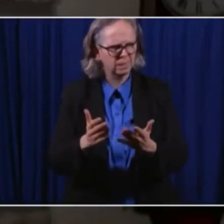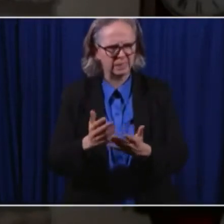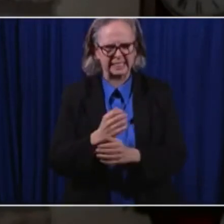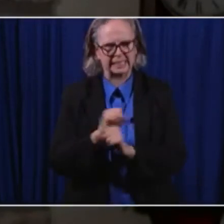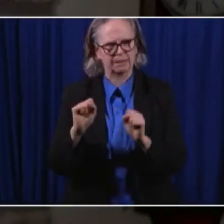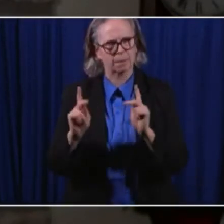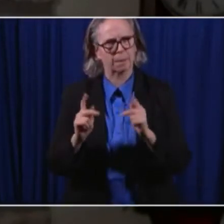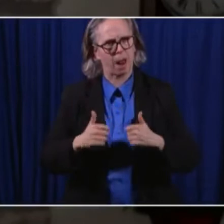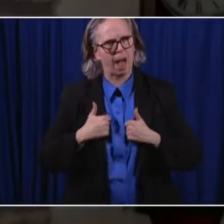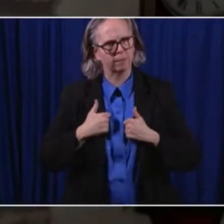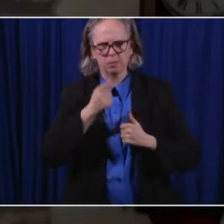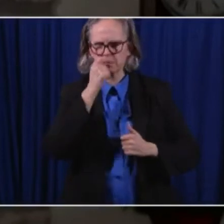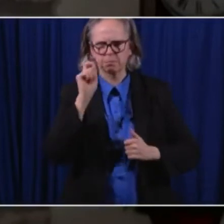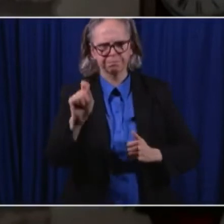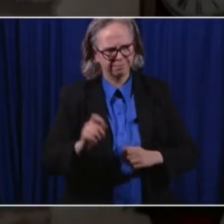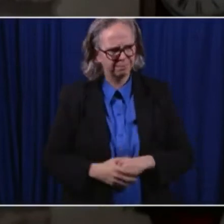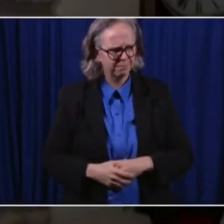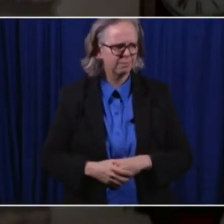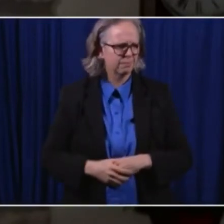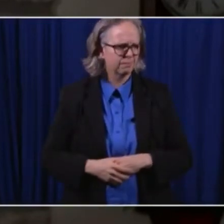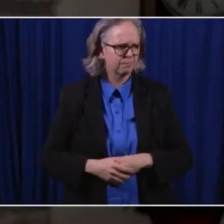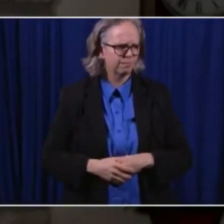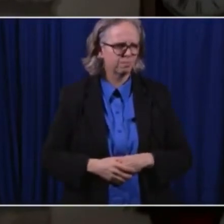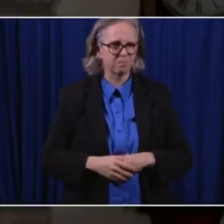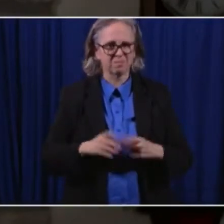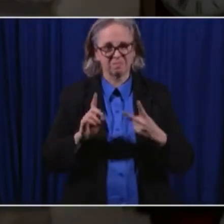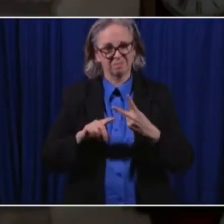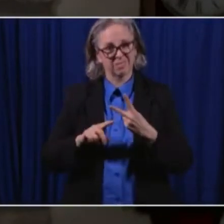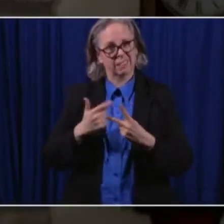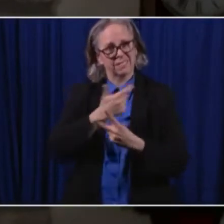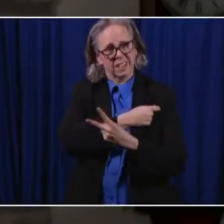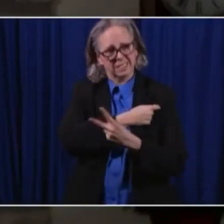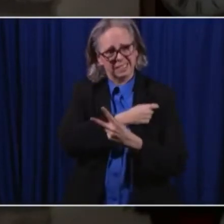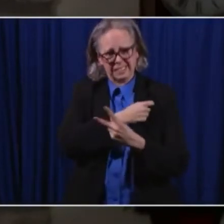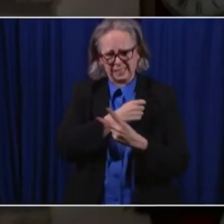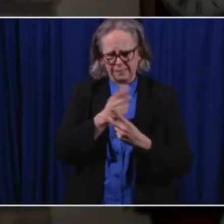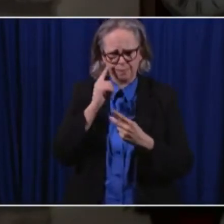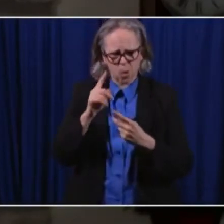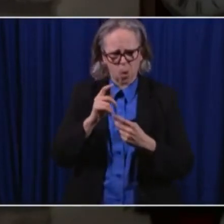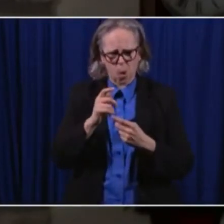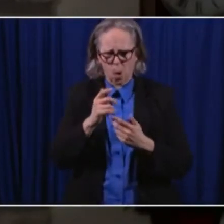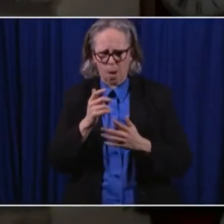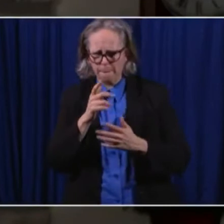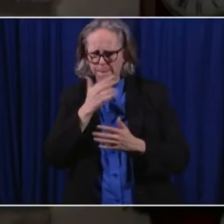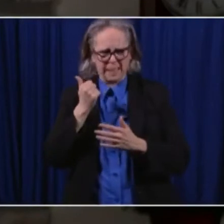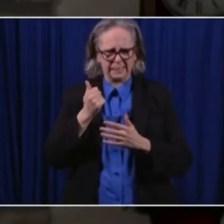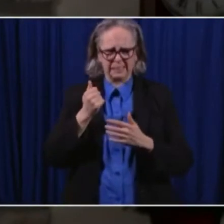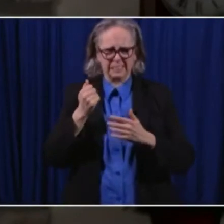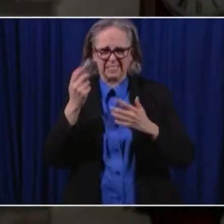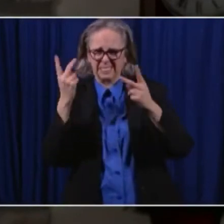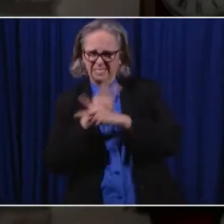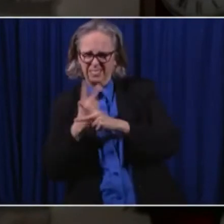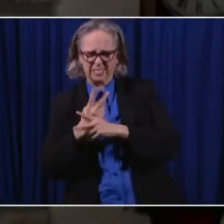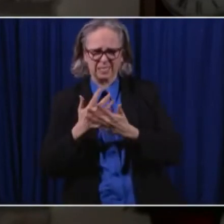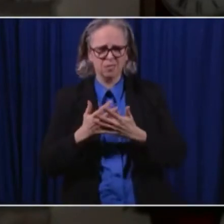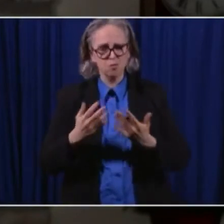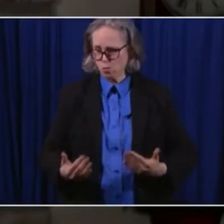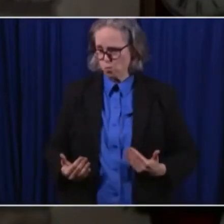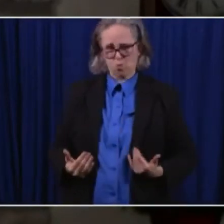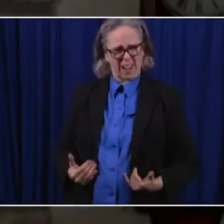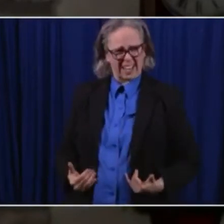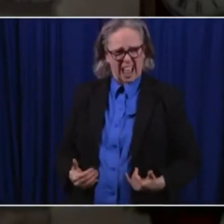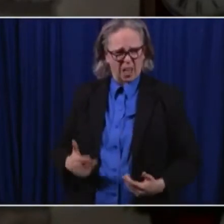quick way that we can do this to save lives, understanding that this is a scarce, at the beginning at least,